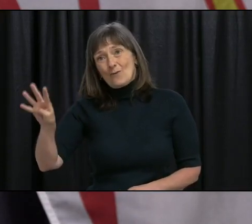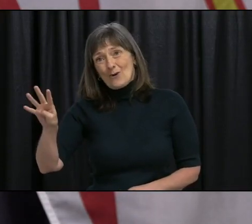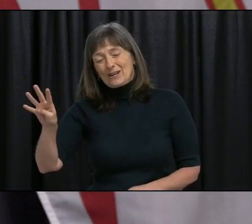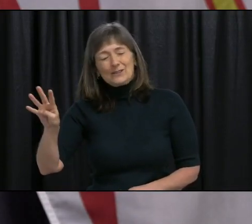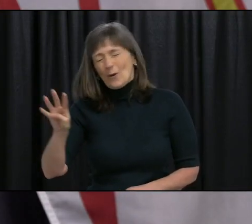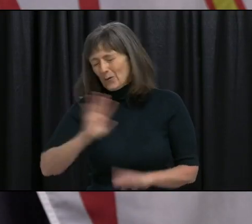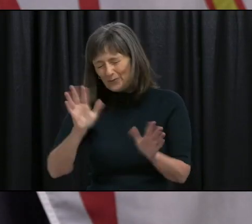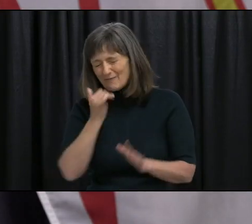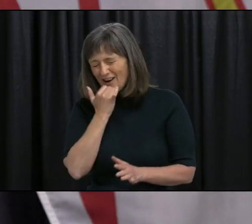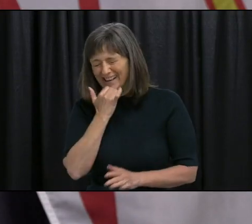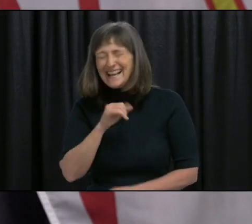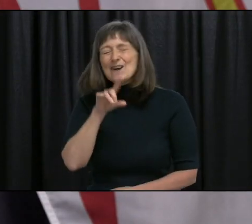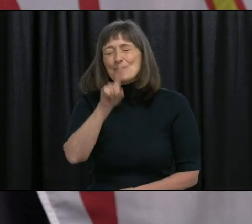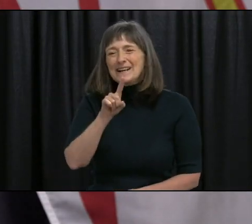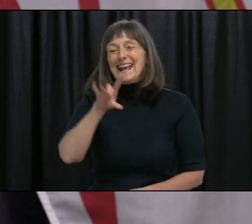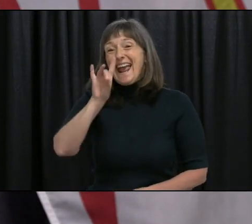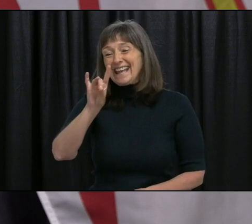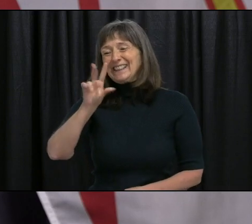No, it was